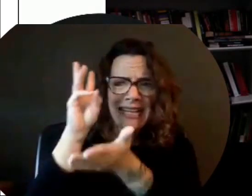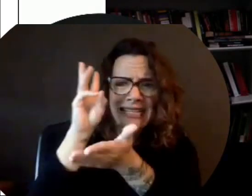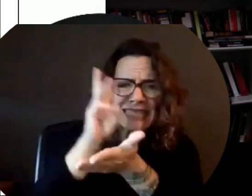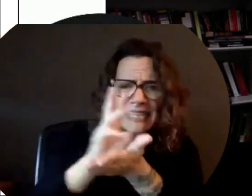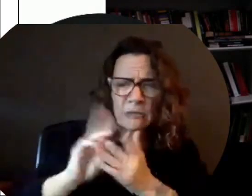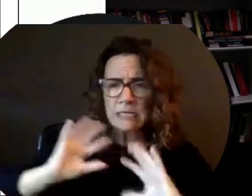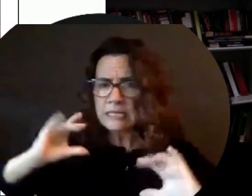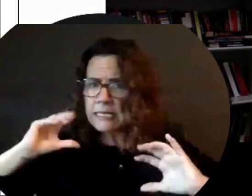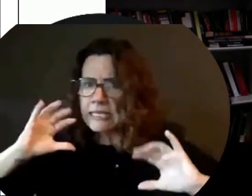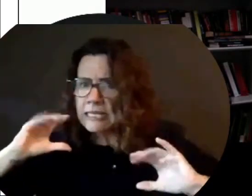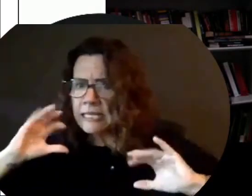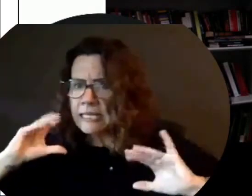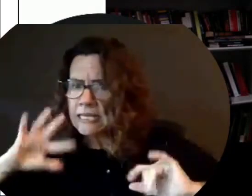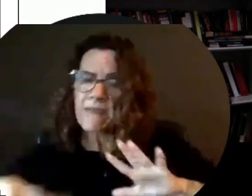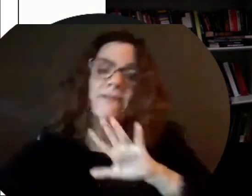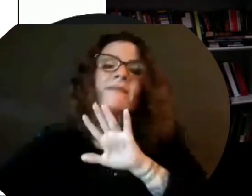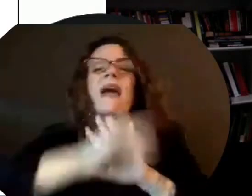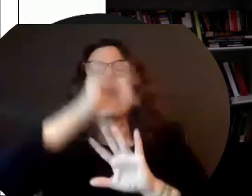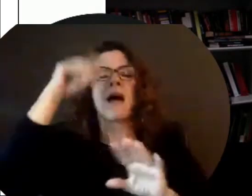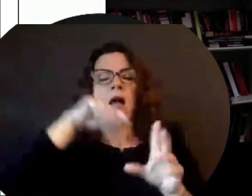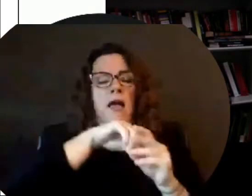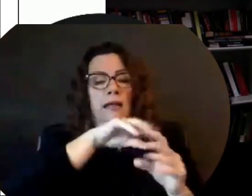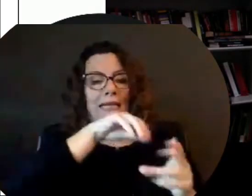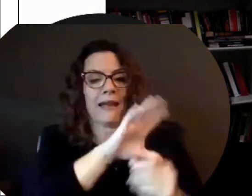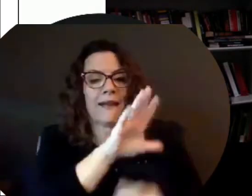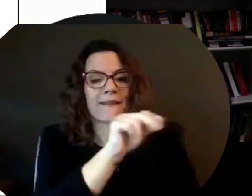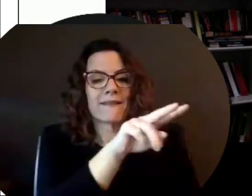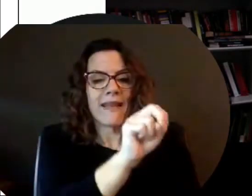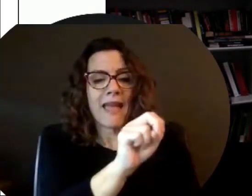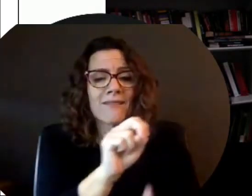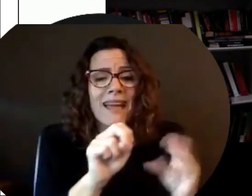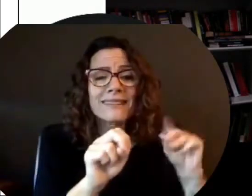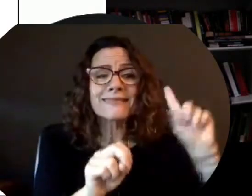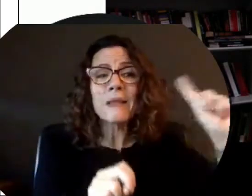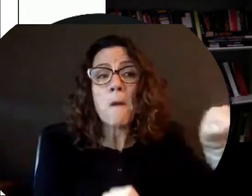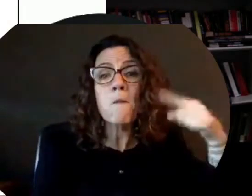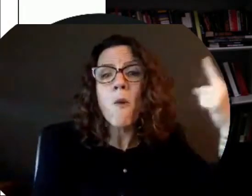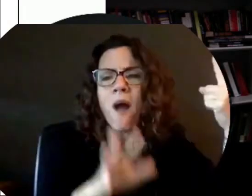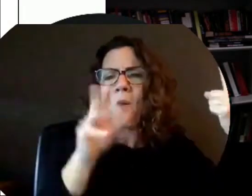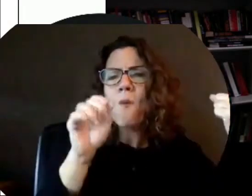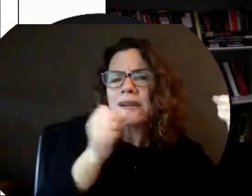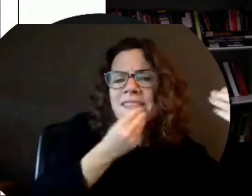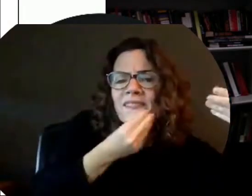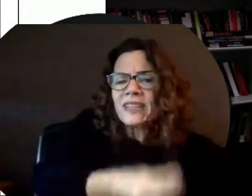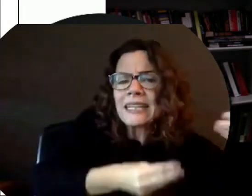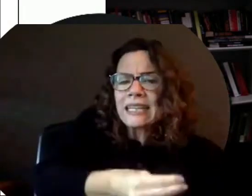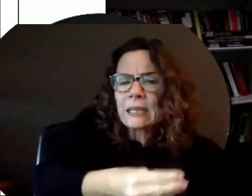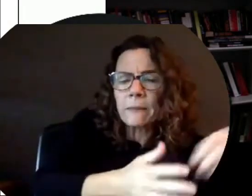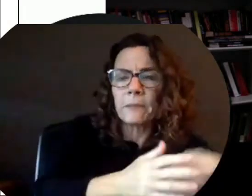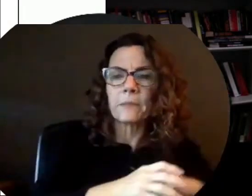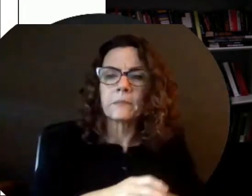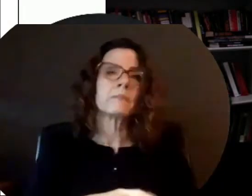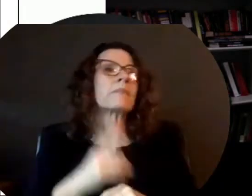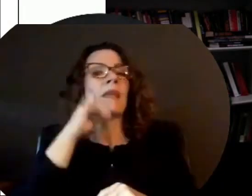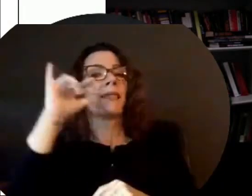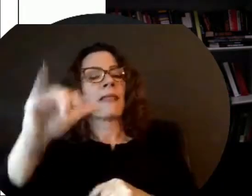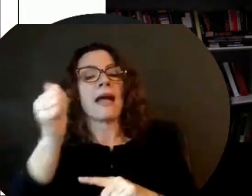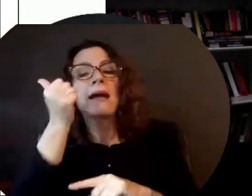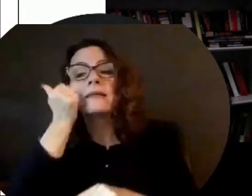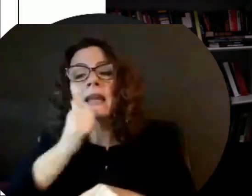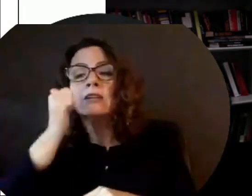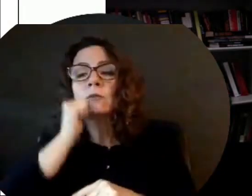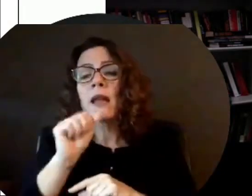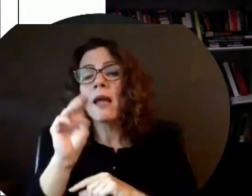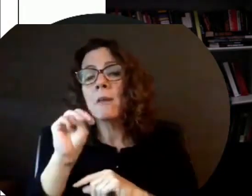of the 1860s, when the Union Army approached, to know that it was time to go, right? It was that day-to-day mutual aid, that